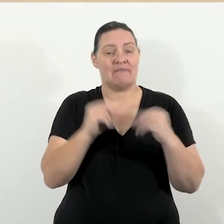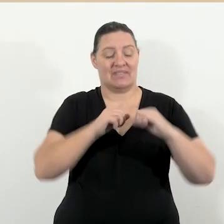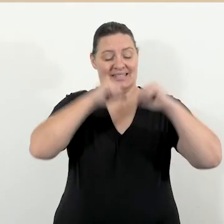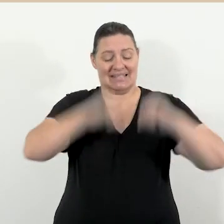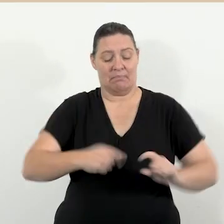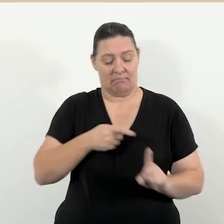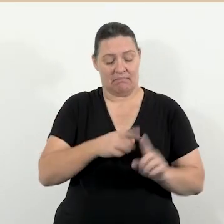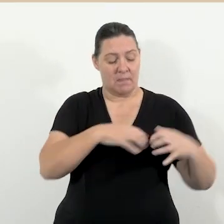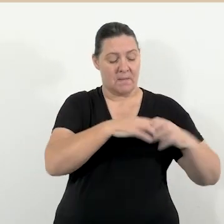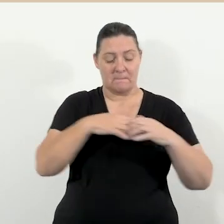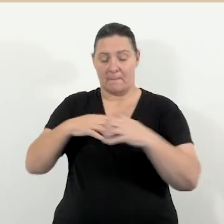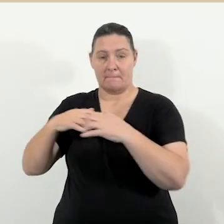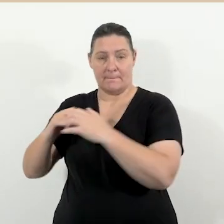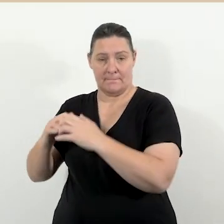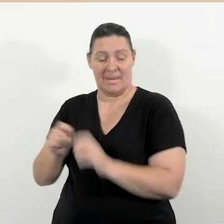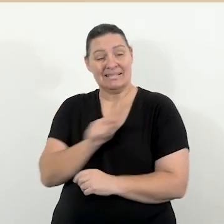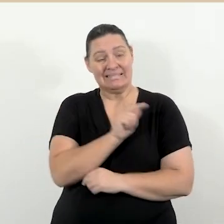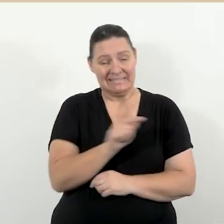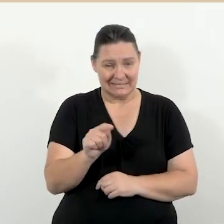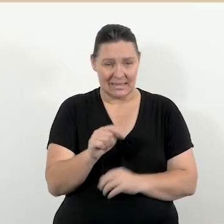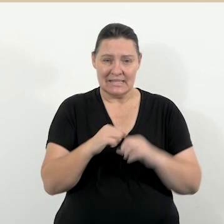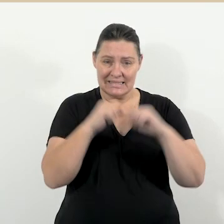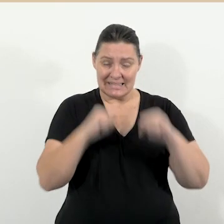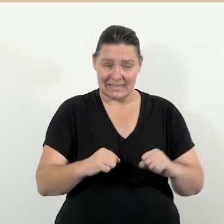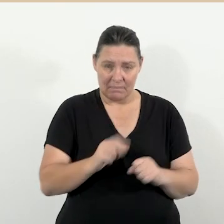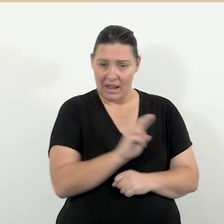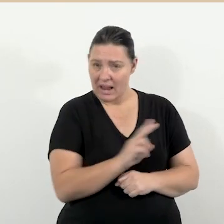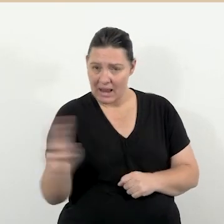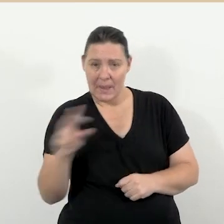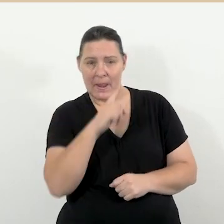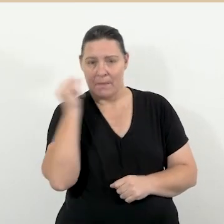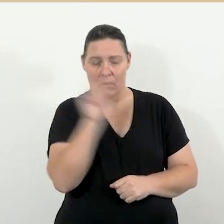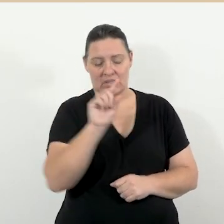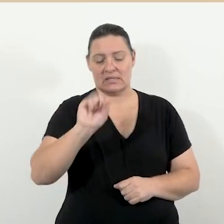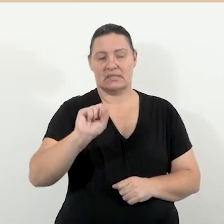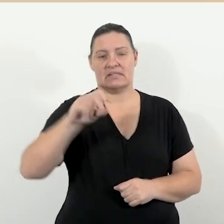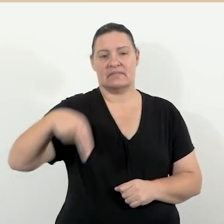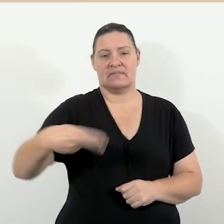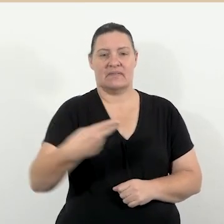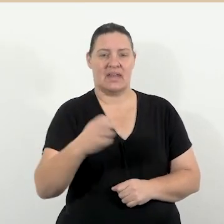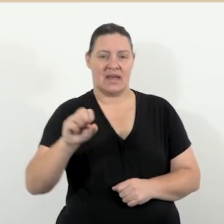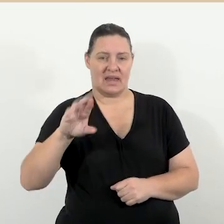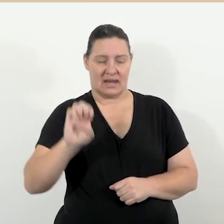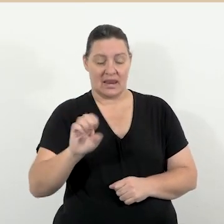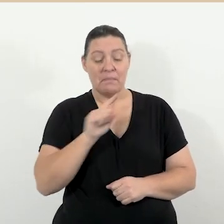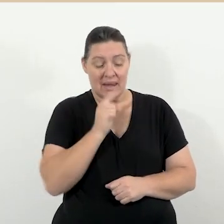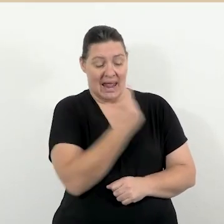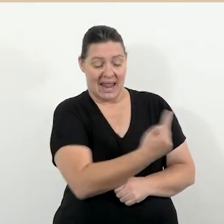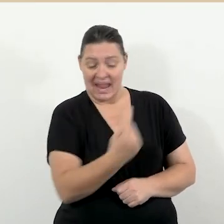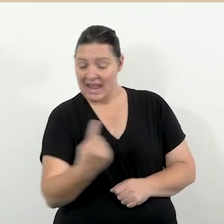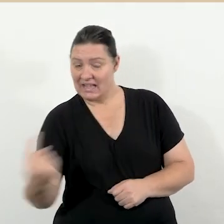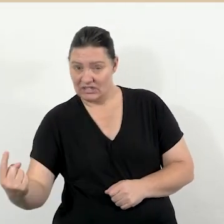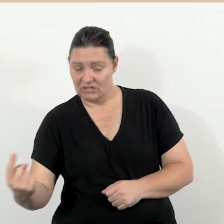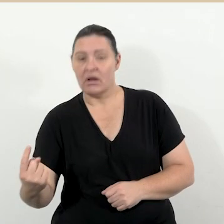of systems, and these systems, they are called spheres. The spheres then have to work